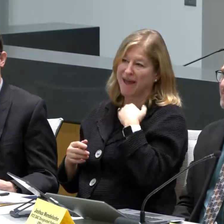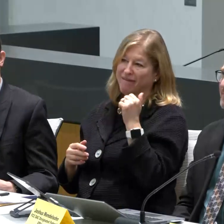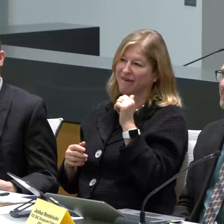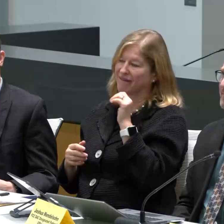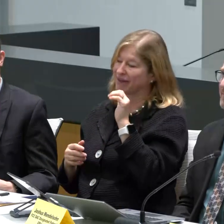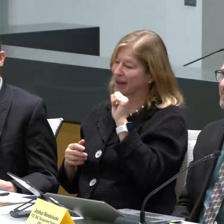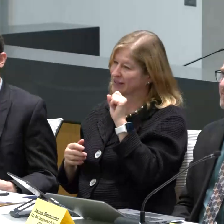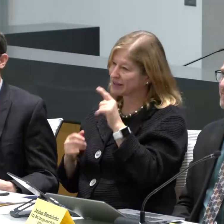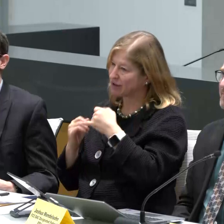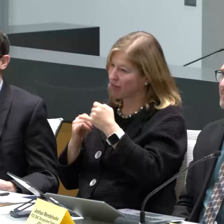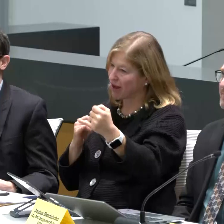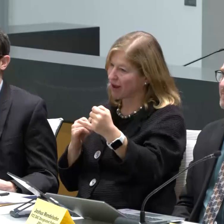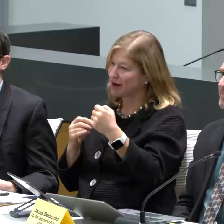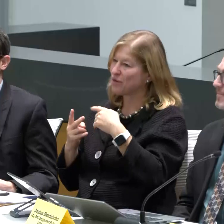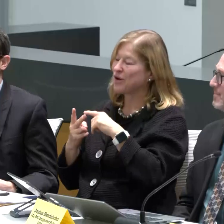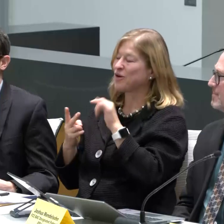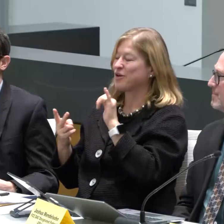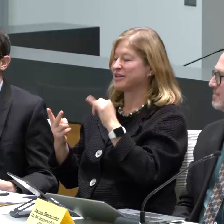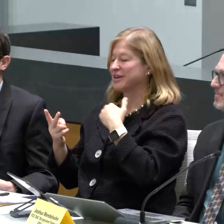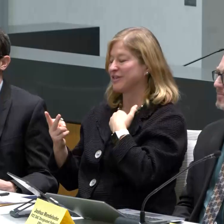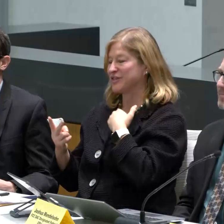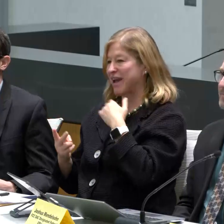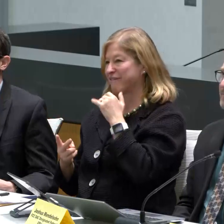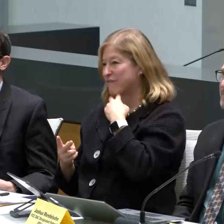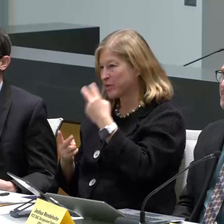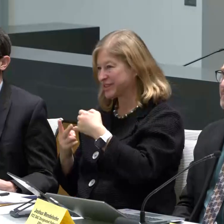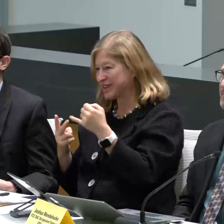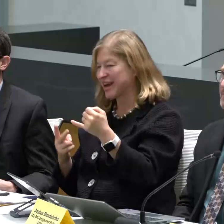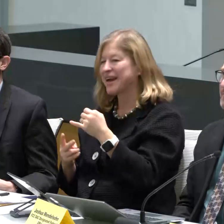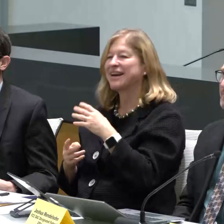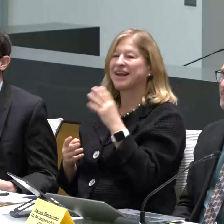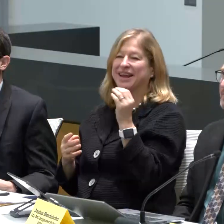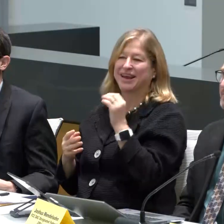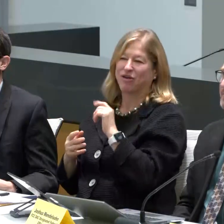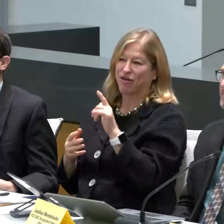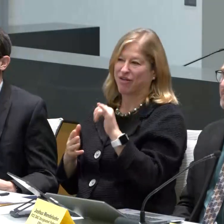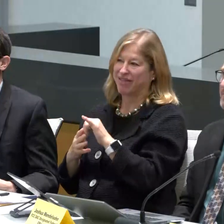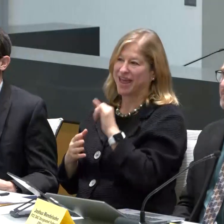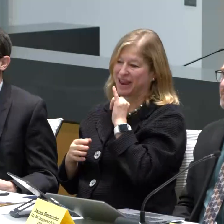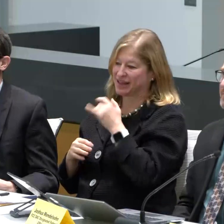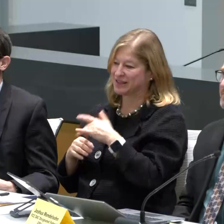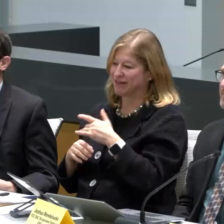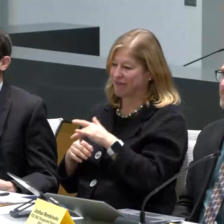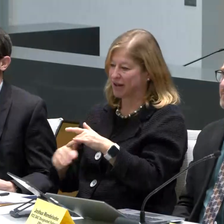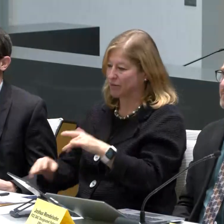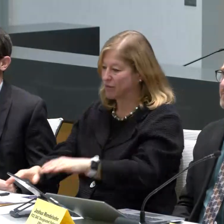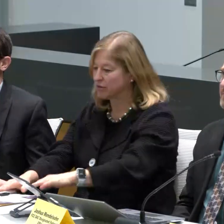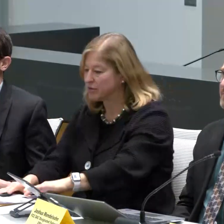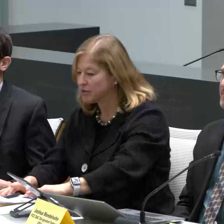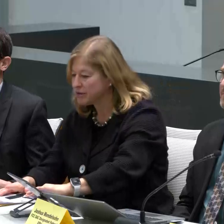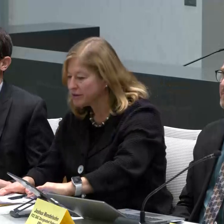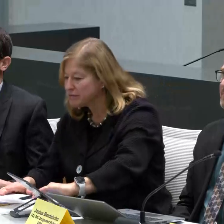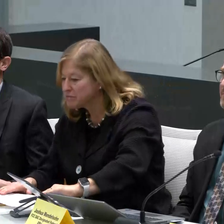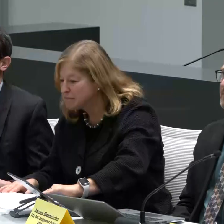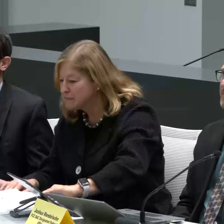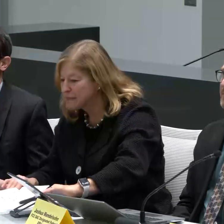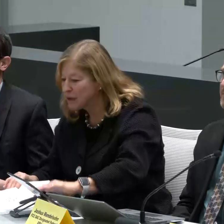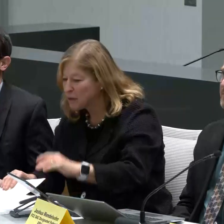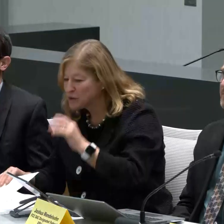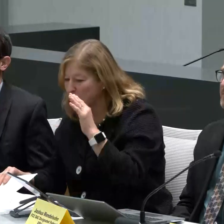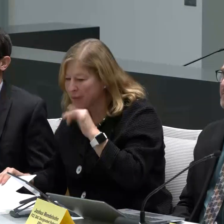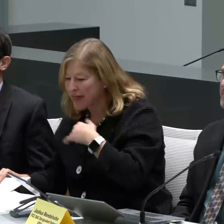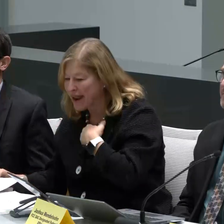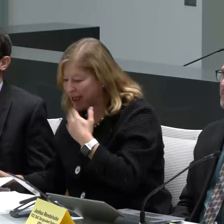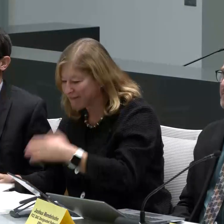dro@fcc.gov. You can email us there. We also have an ASL line. We have a voice line. And all of those options